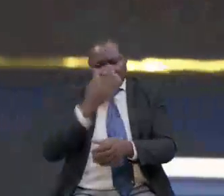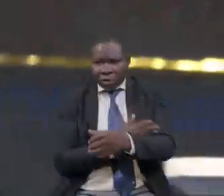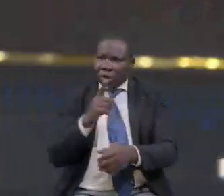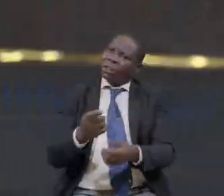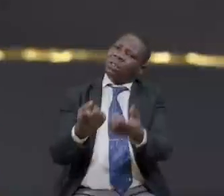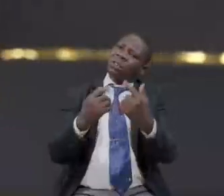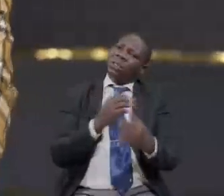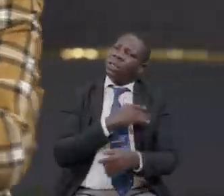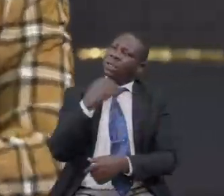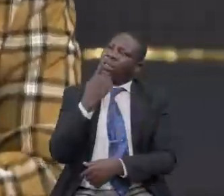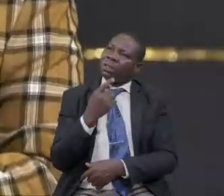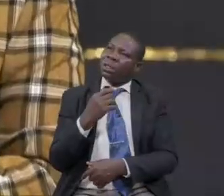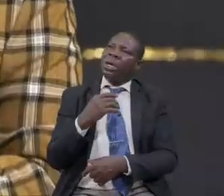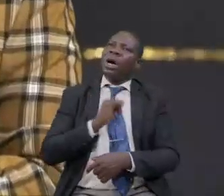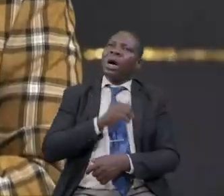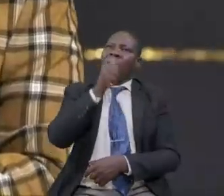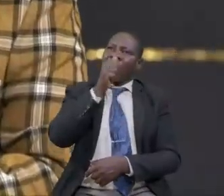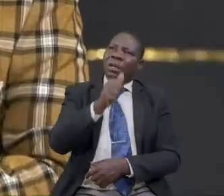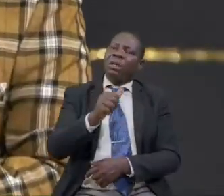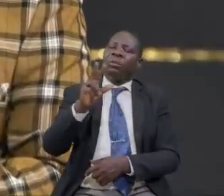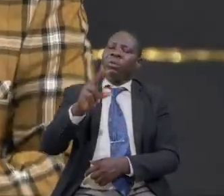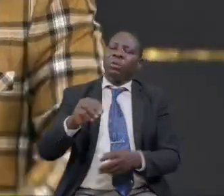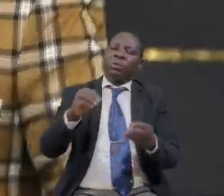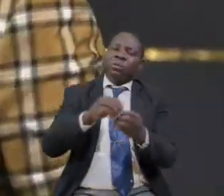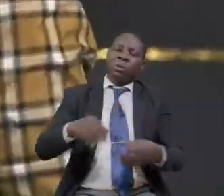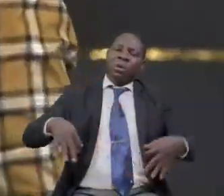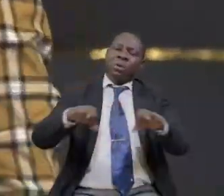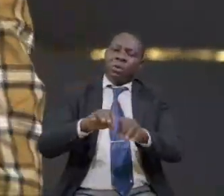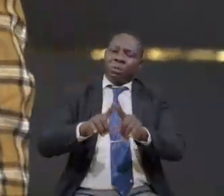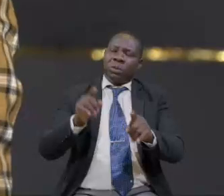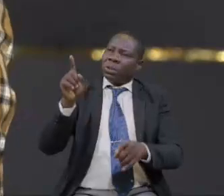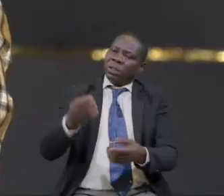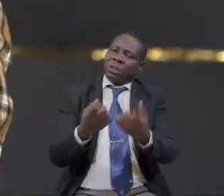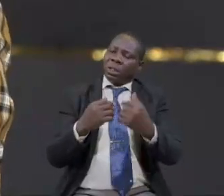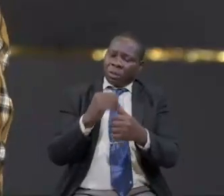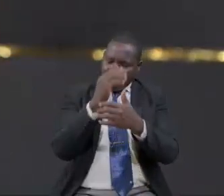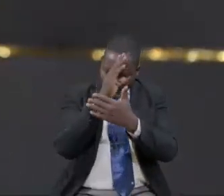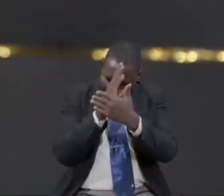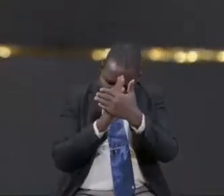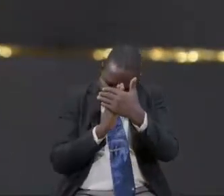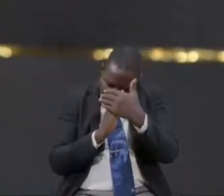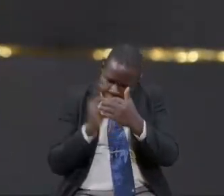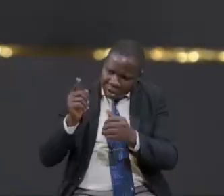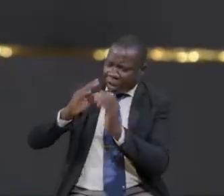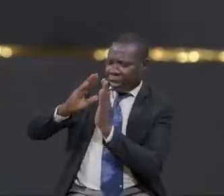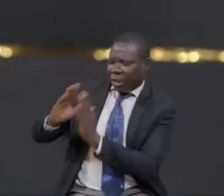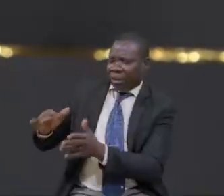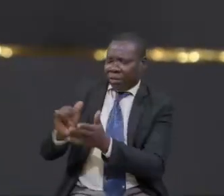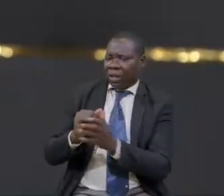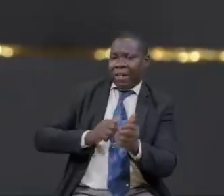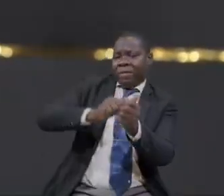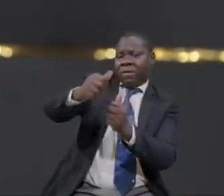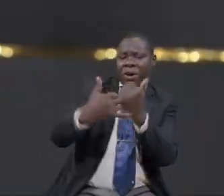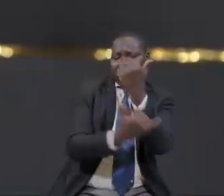no more worthy. But he came. He was humble. He left that far country. He left all the